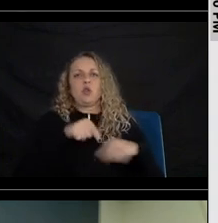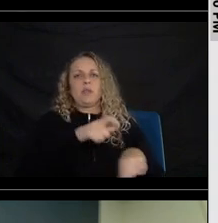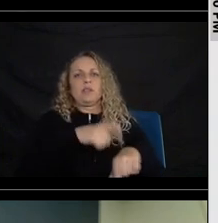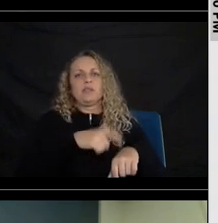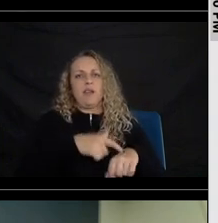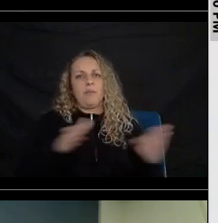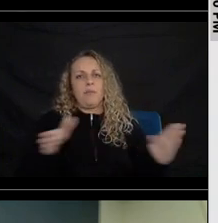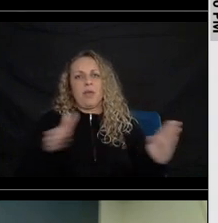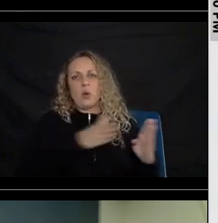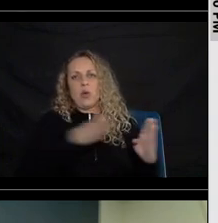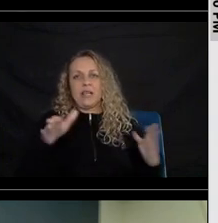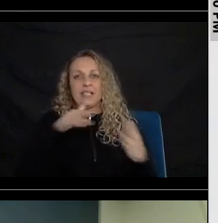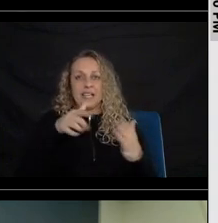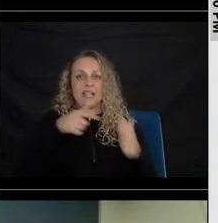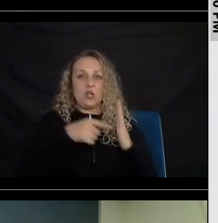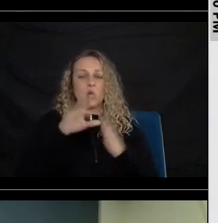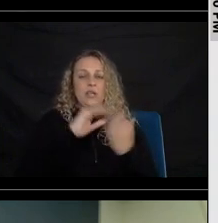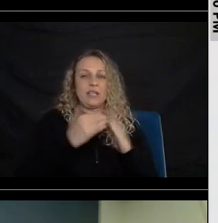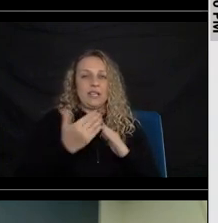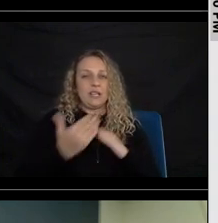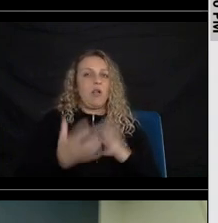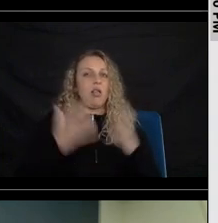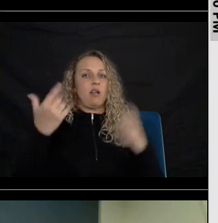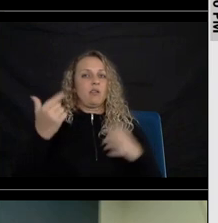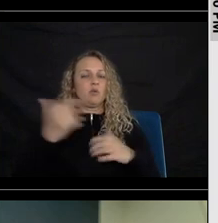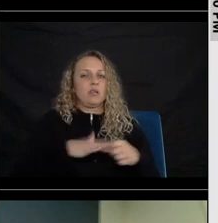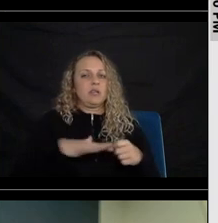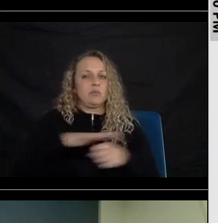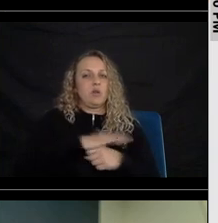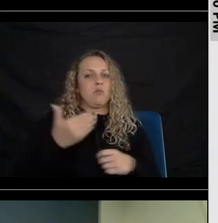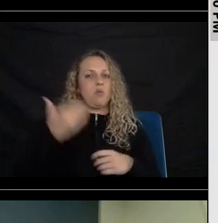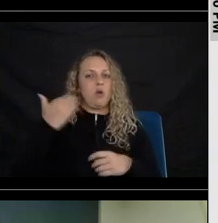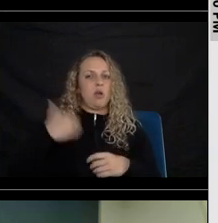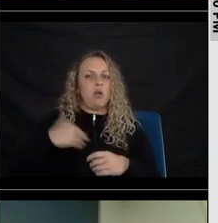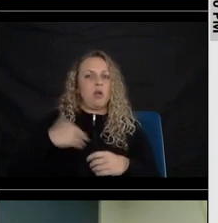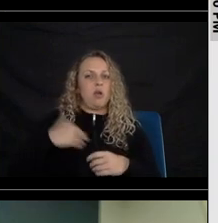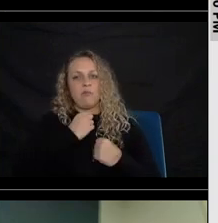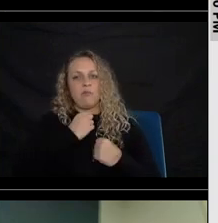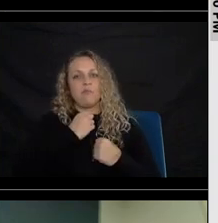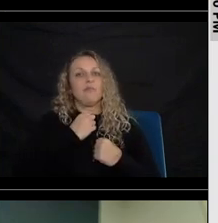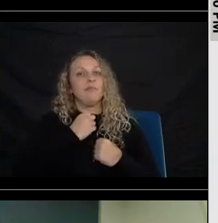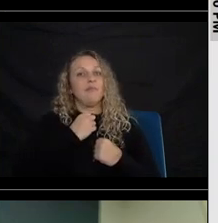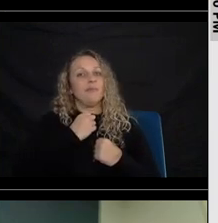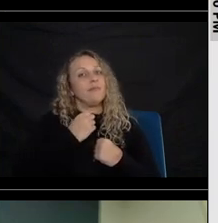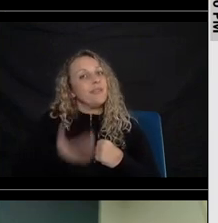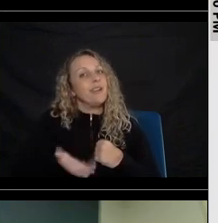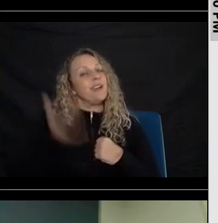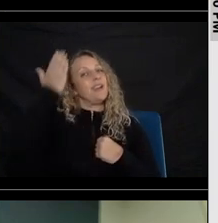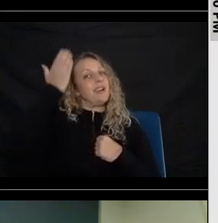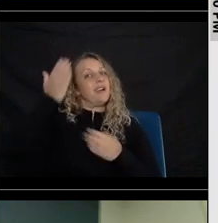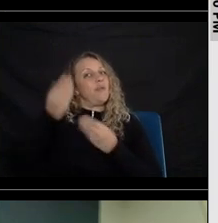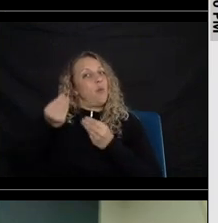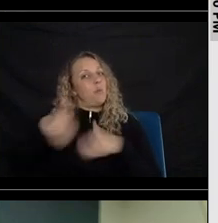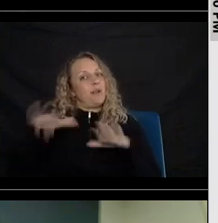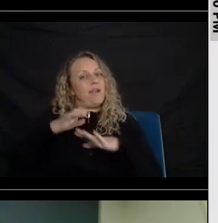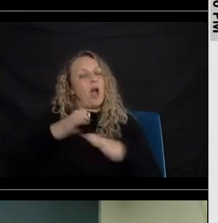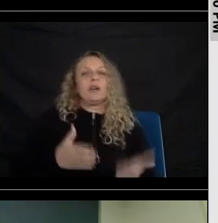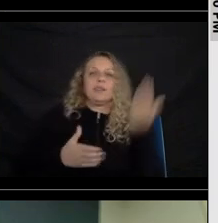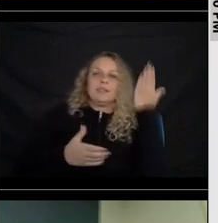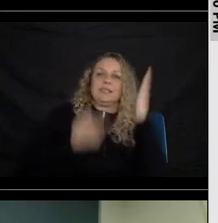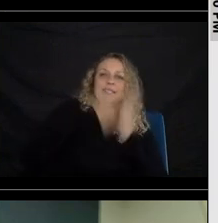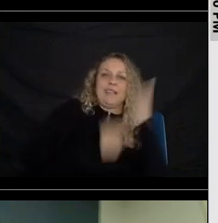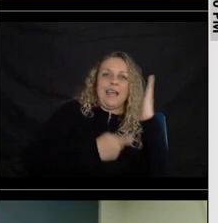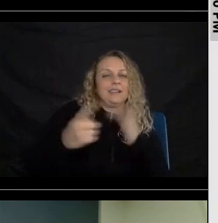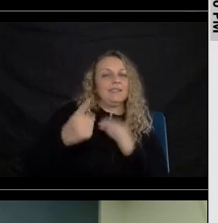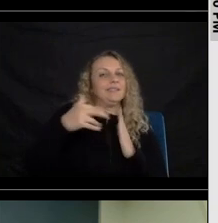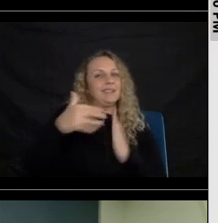period. Studies show that cities with lots of green space have higher property values, which equals higher tax revenues. And yes, there was a study on that in